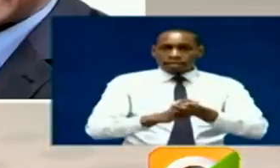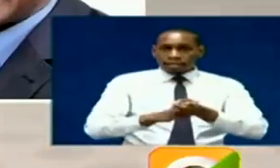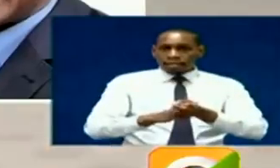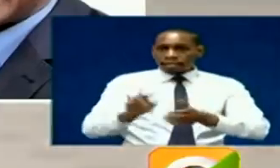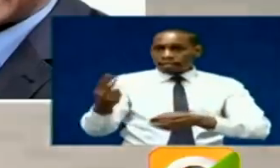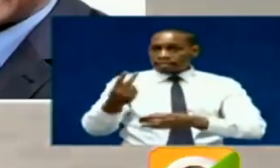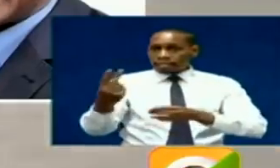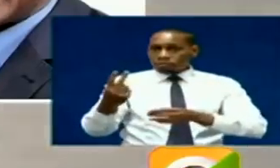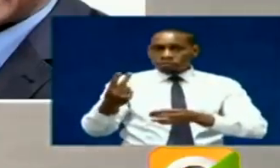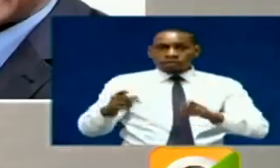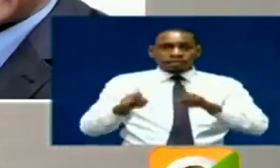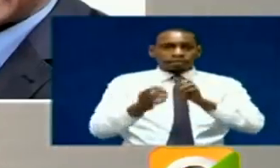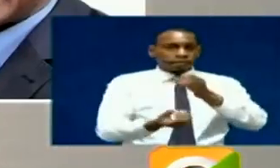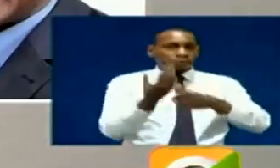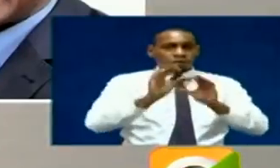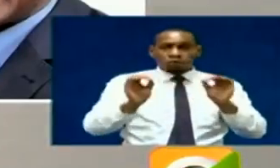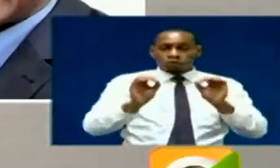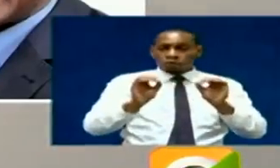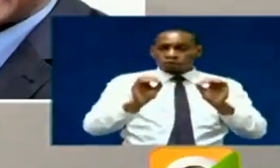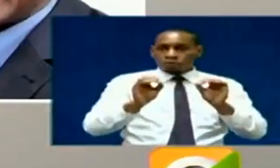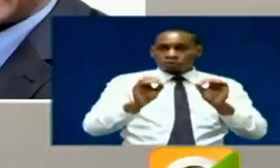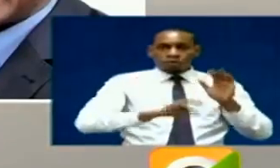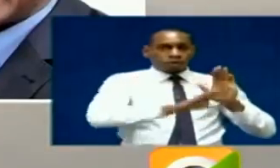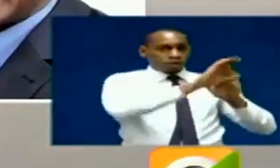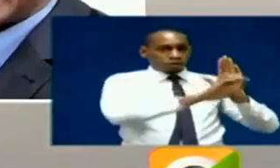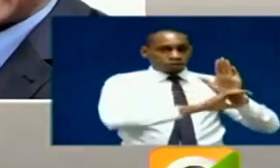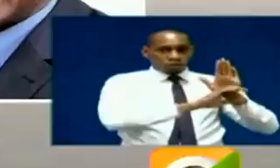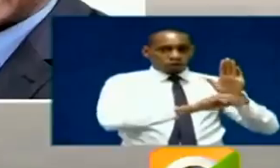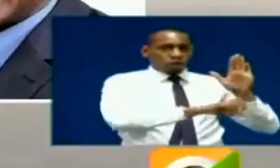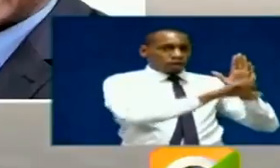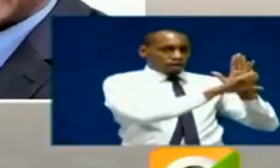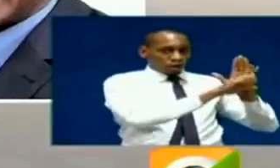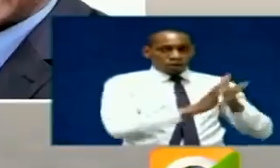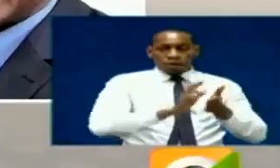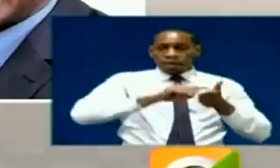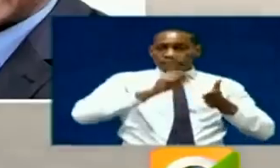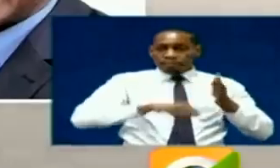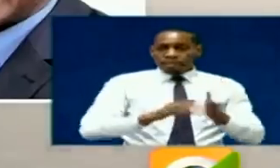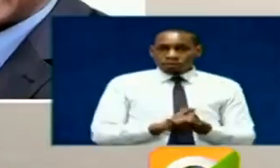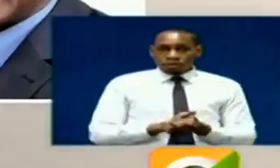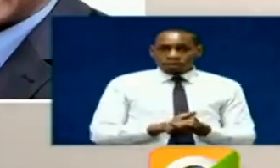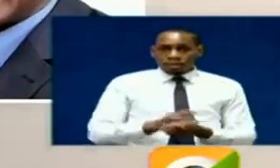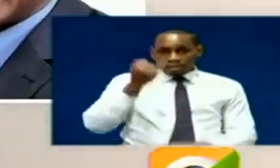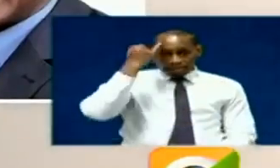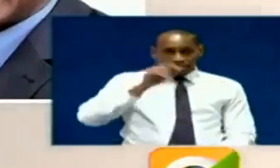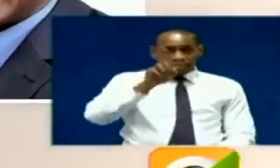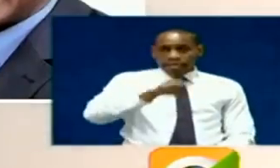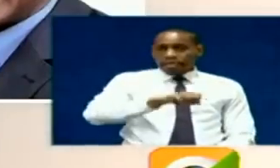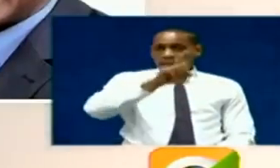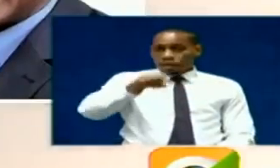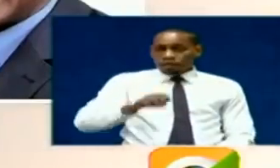ground, nor are they borne out by the constitutional provisions. So the idea of